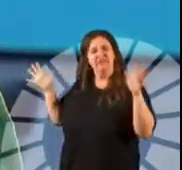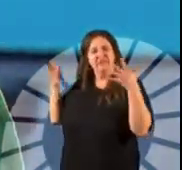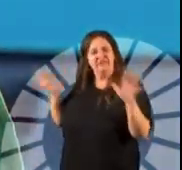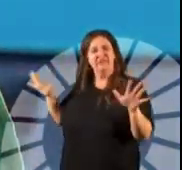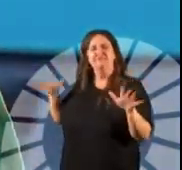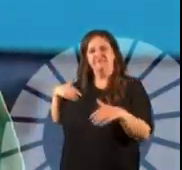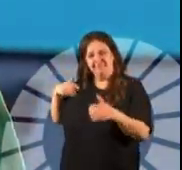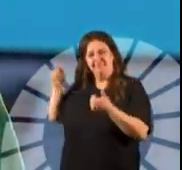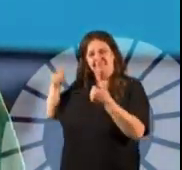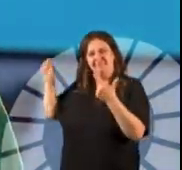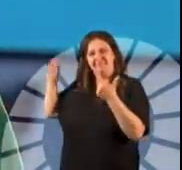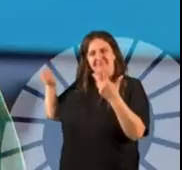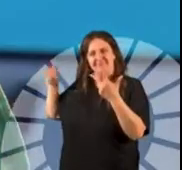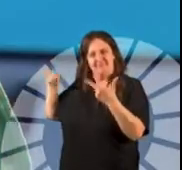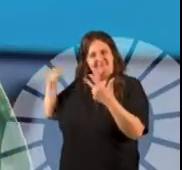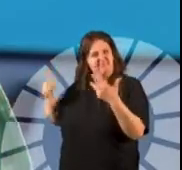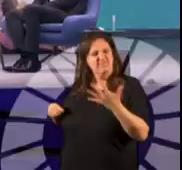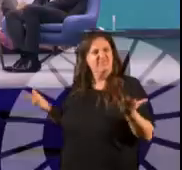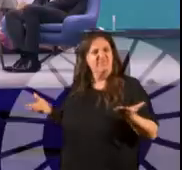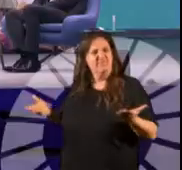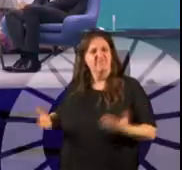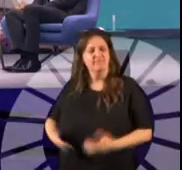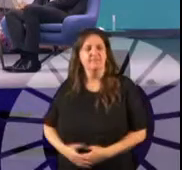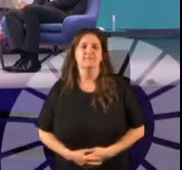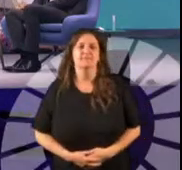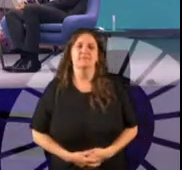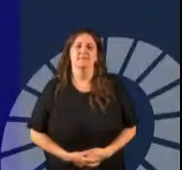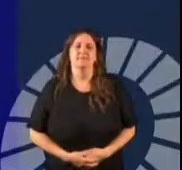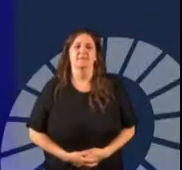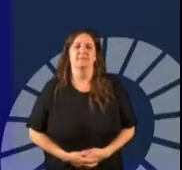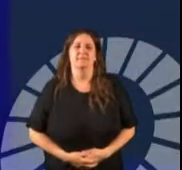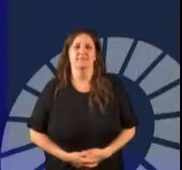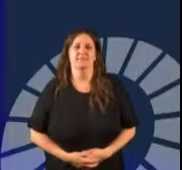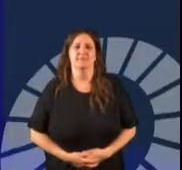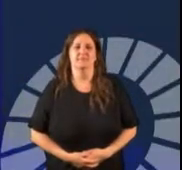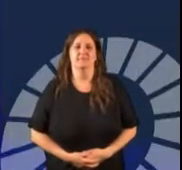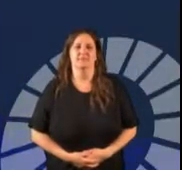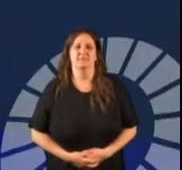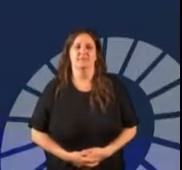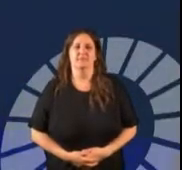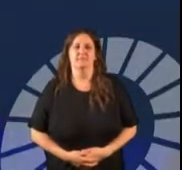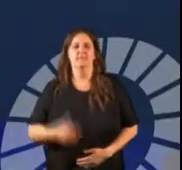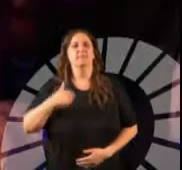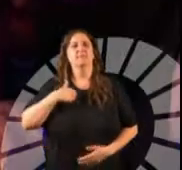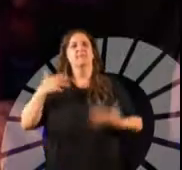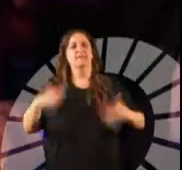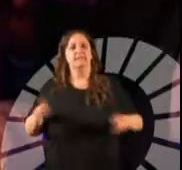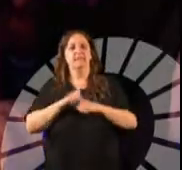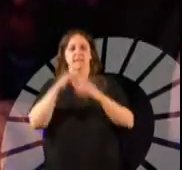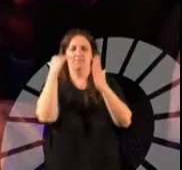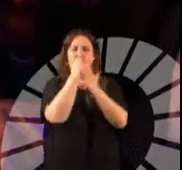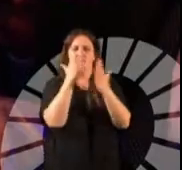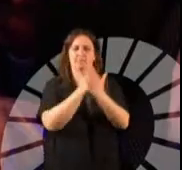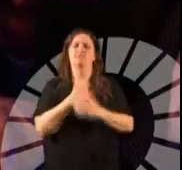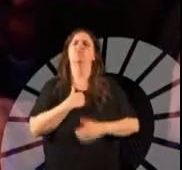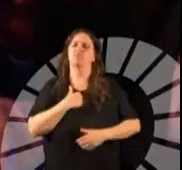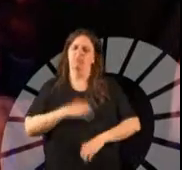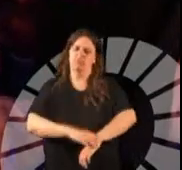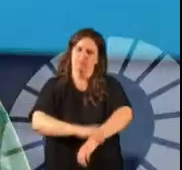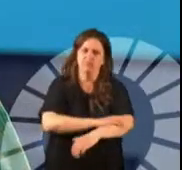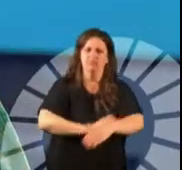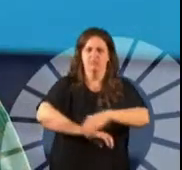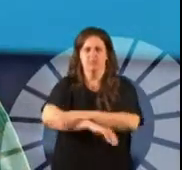made by member states, by private sector and the other actors that I